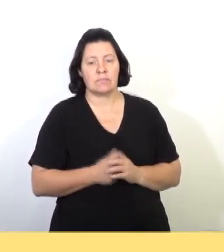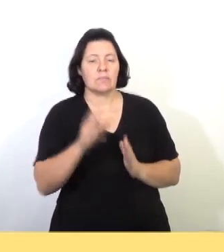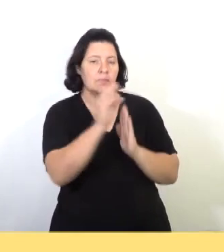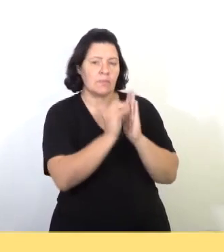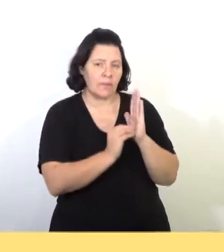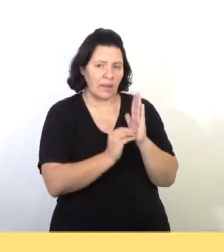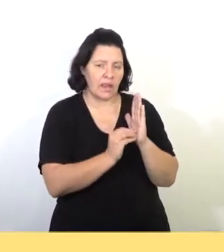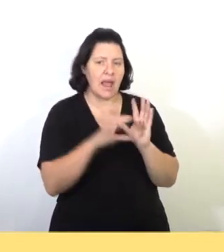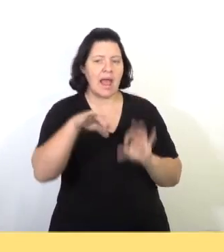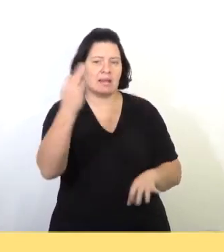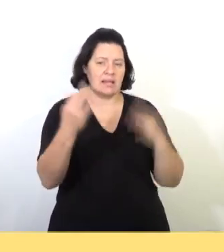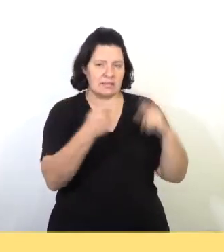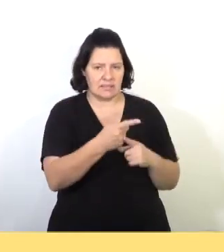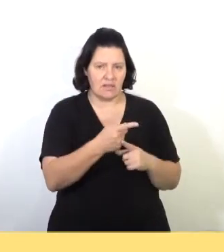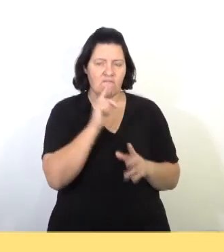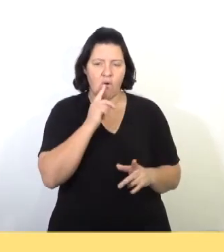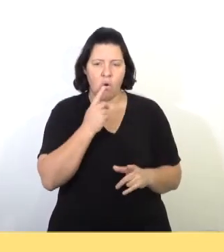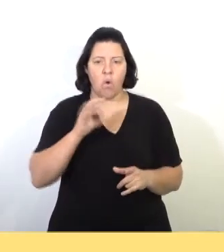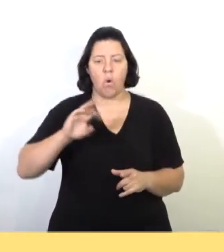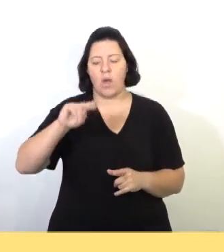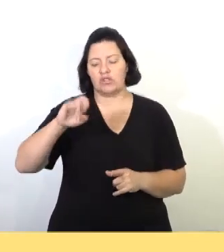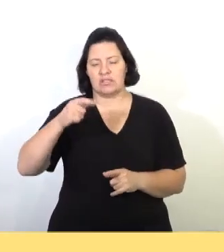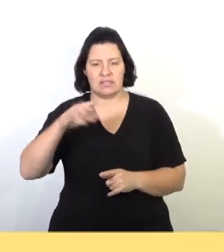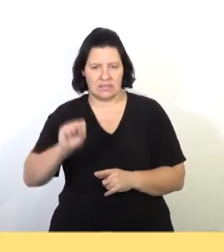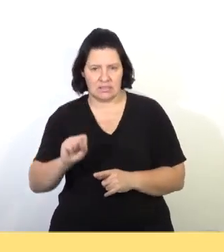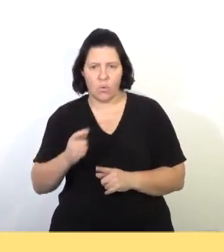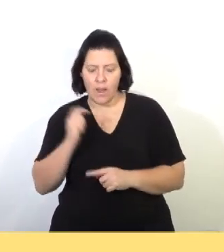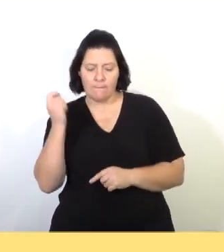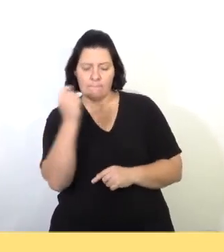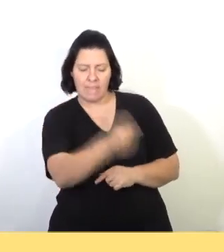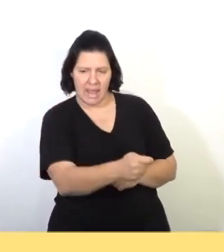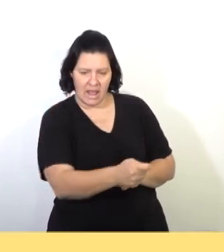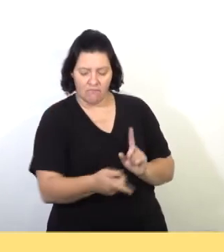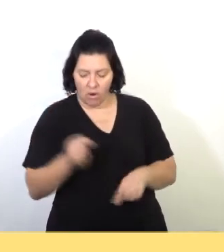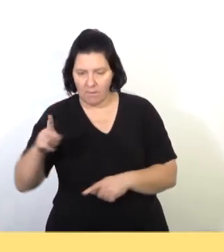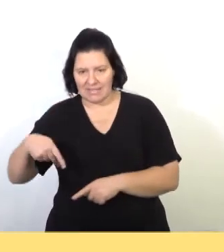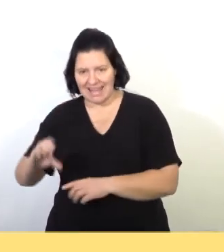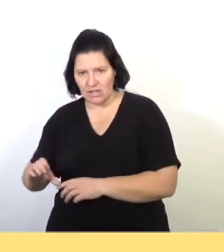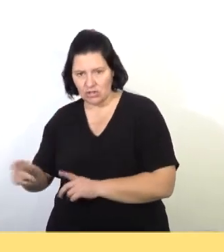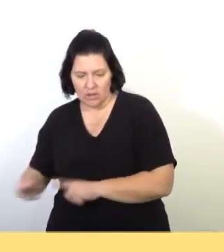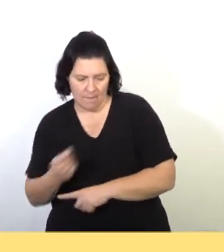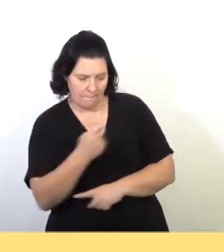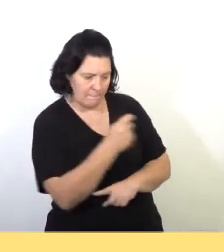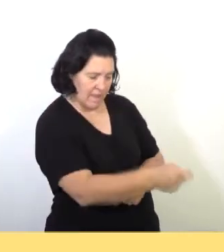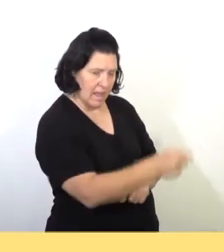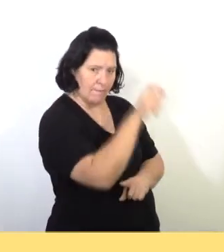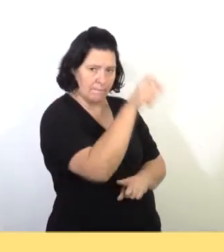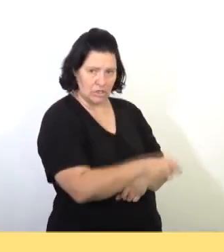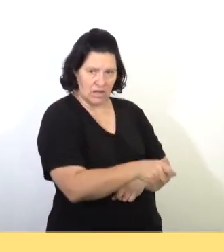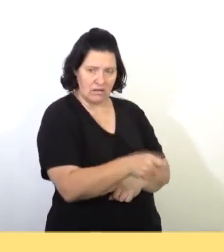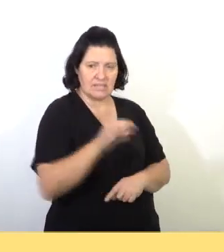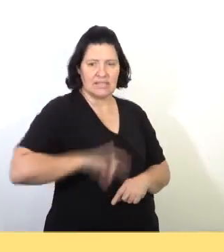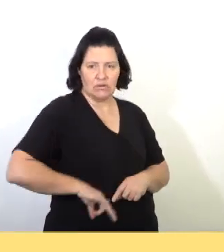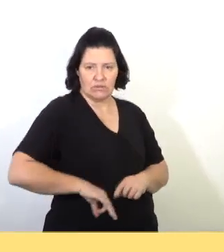will record the analysis for wages. That is when we pay for wages out of the